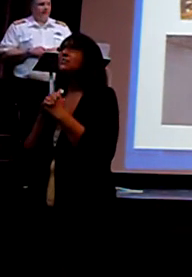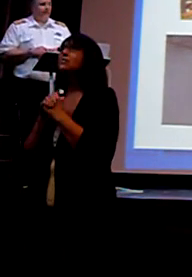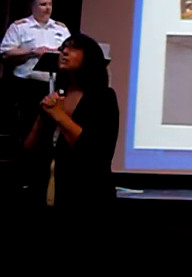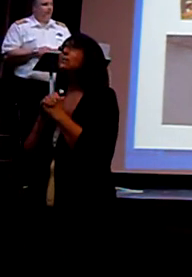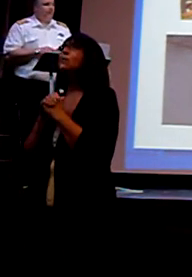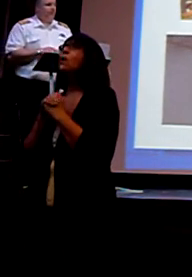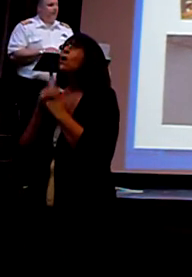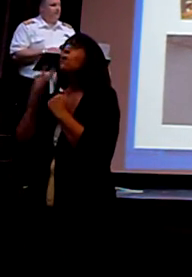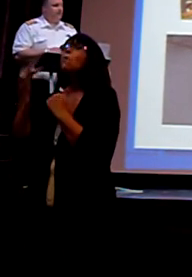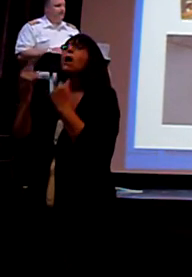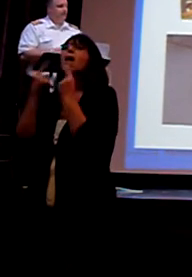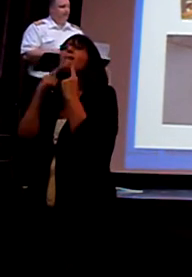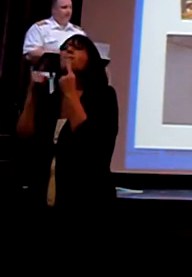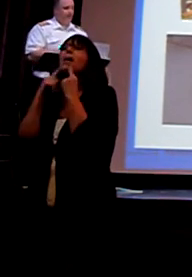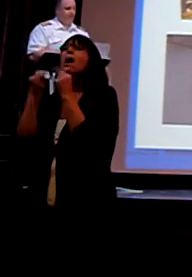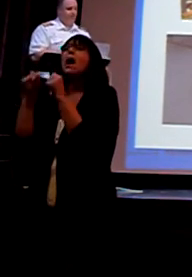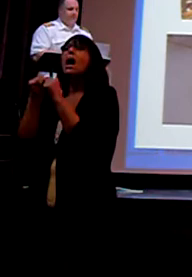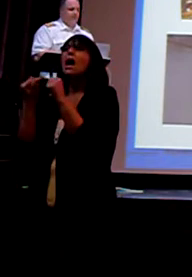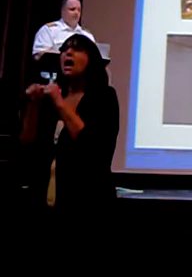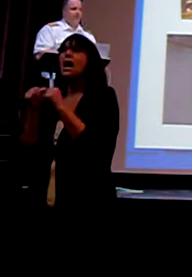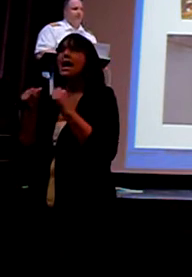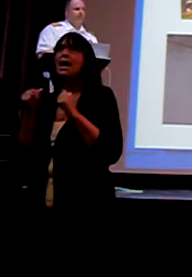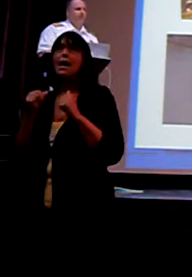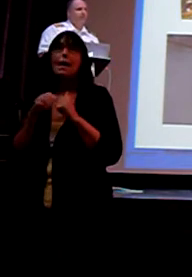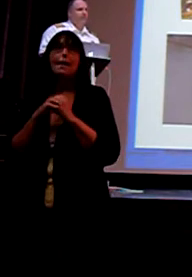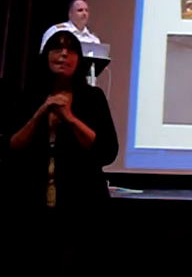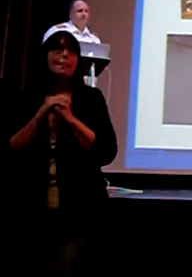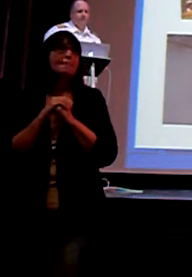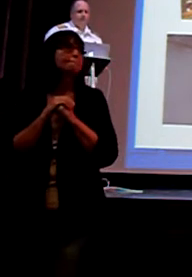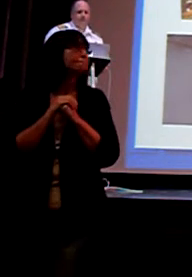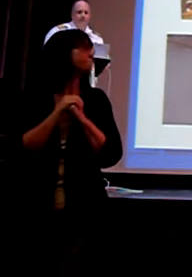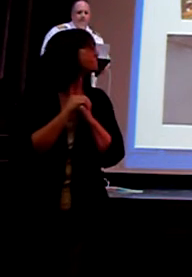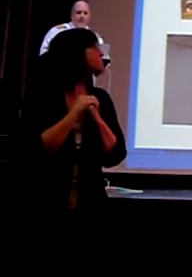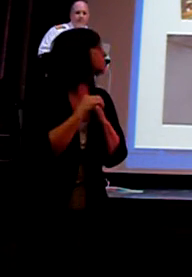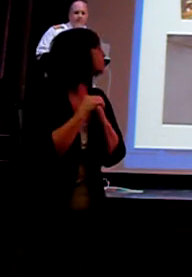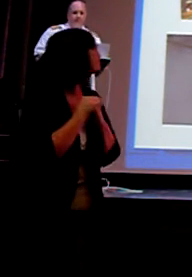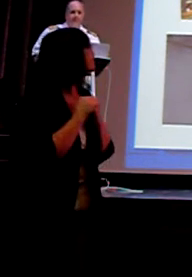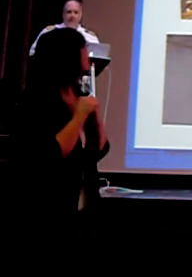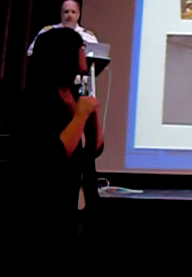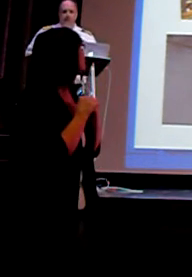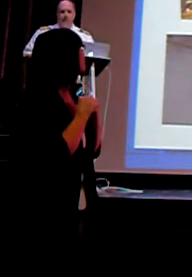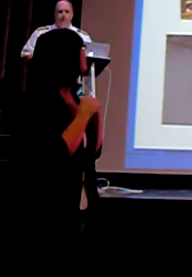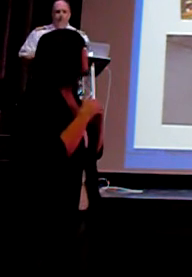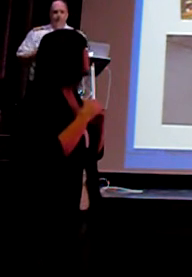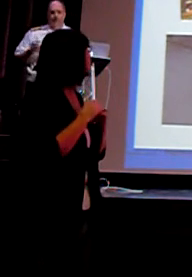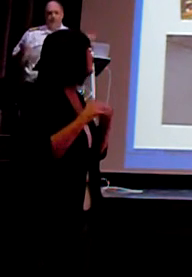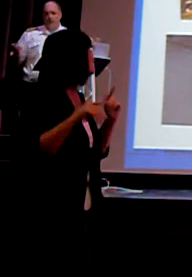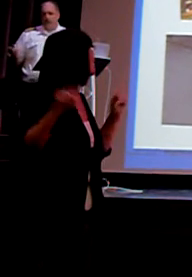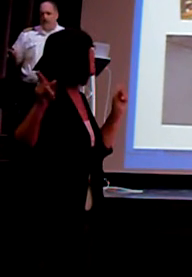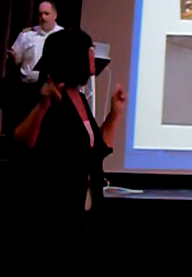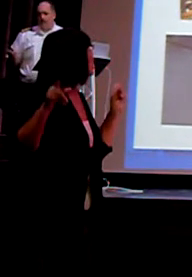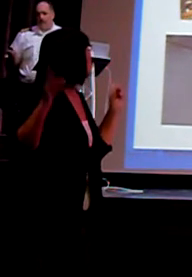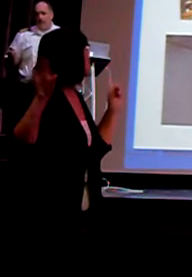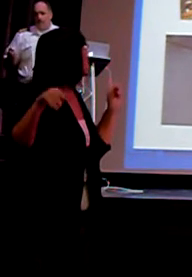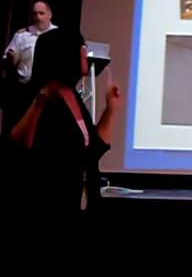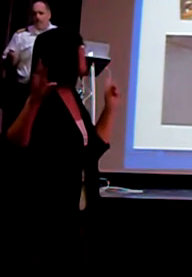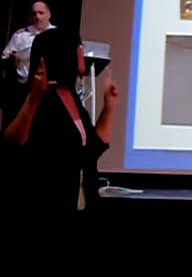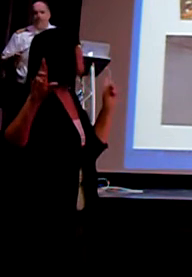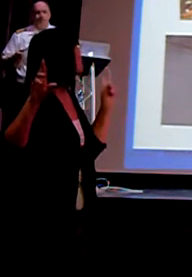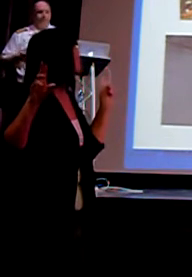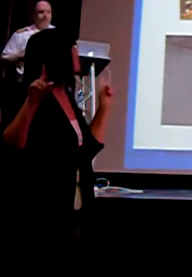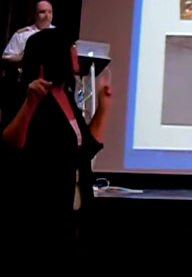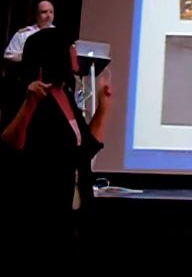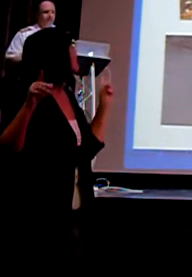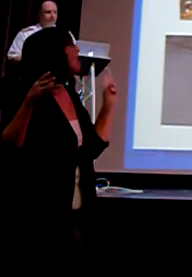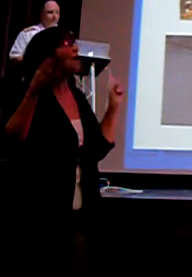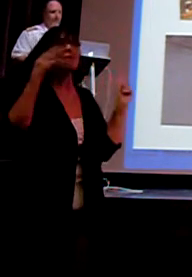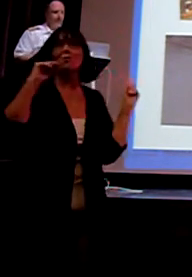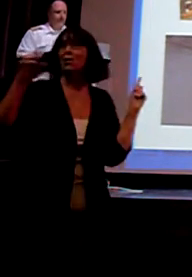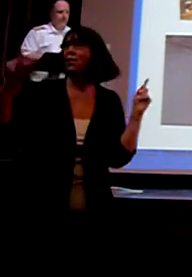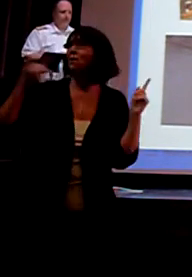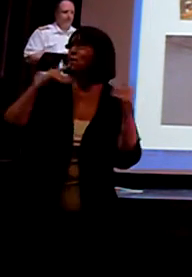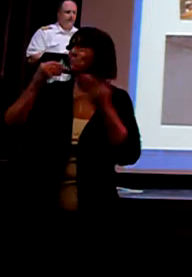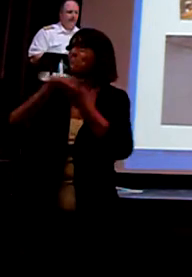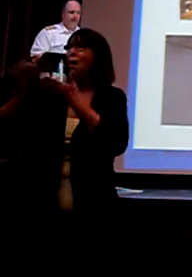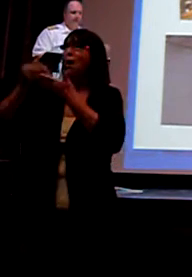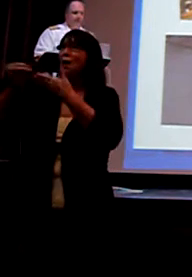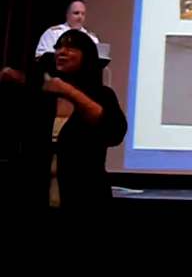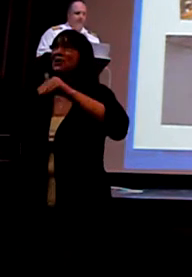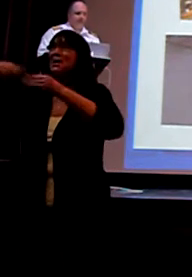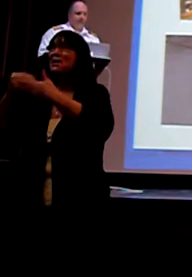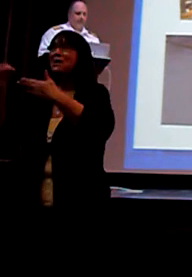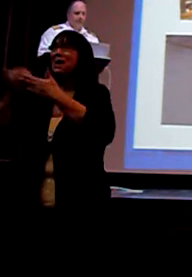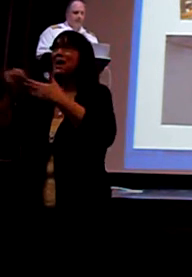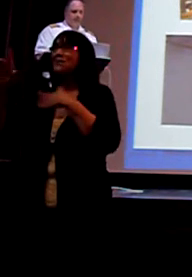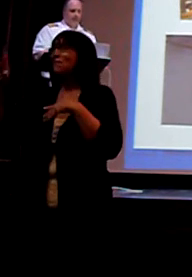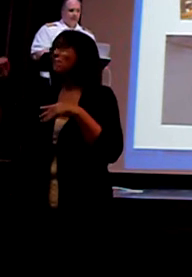One of the famous areas of Rotterdam is the Marktal, which is a very special market,